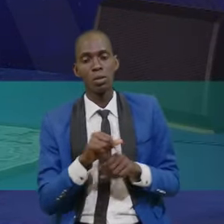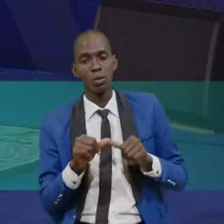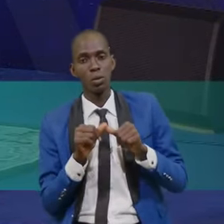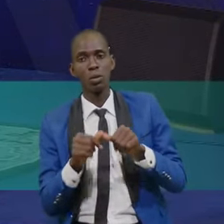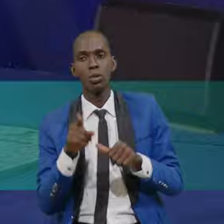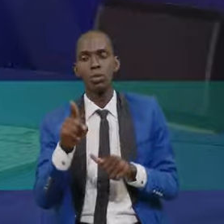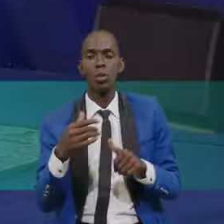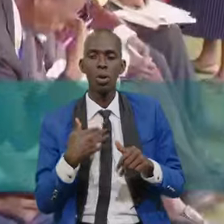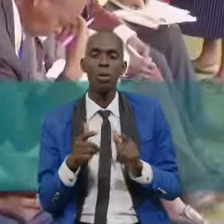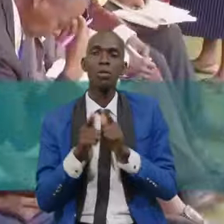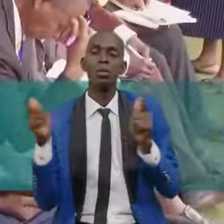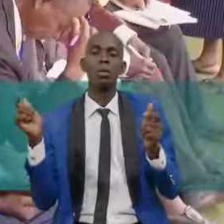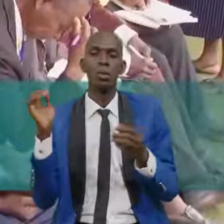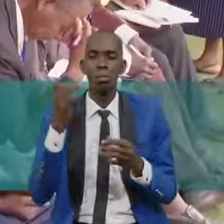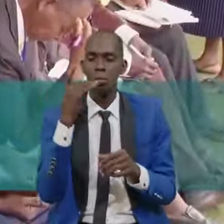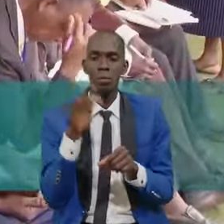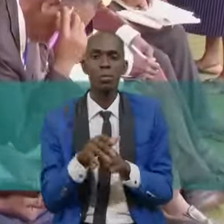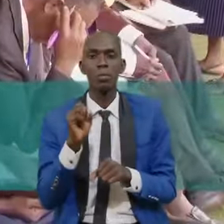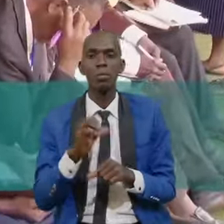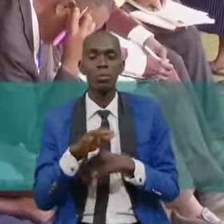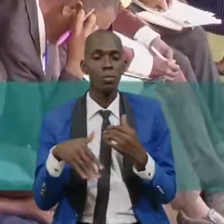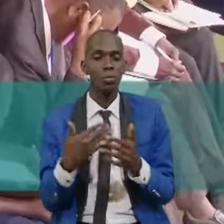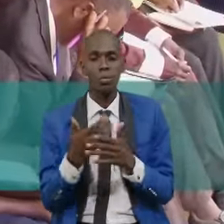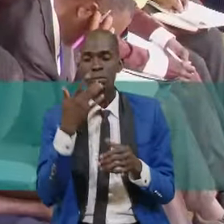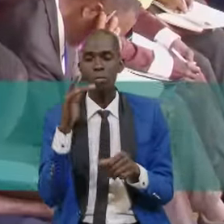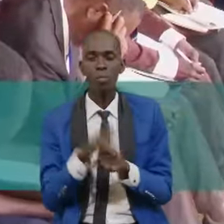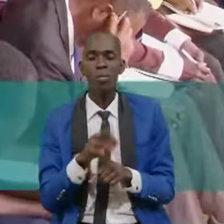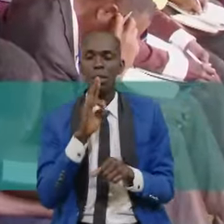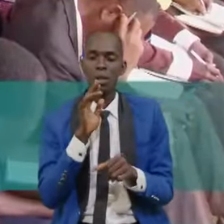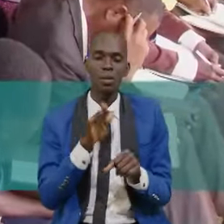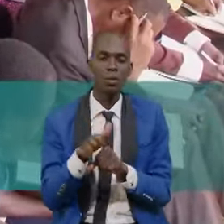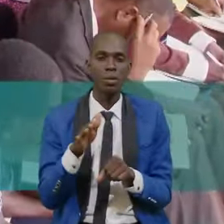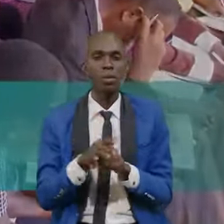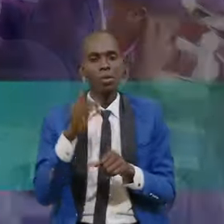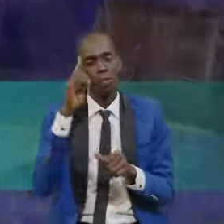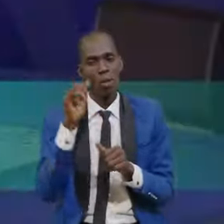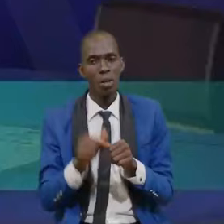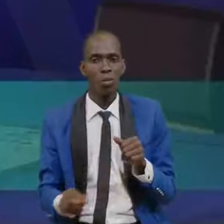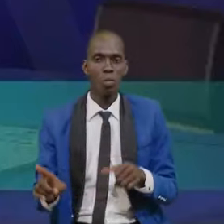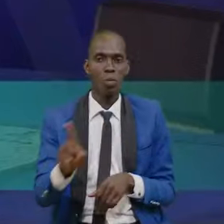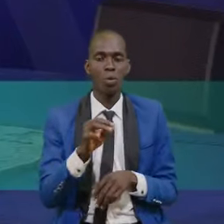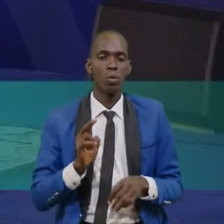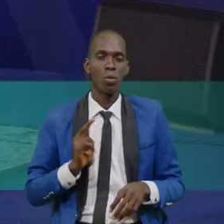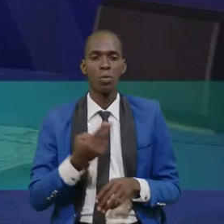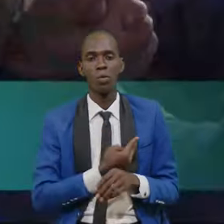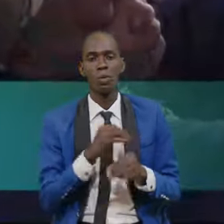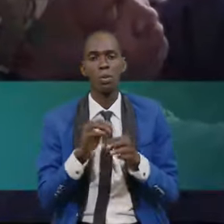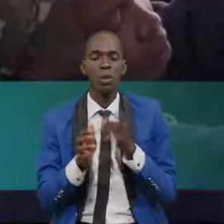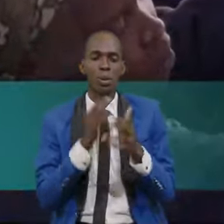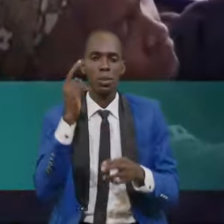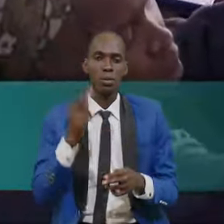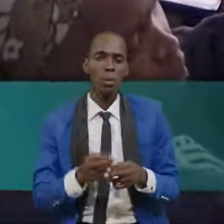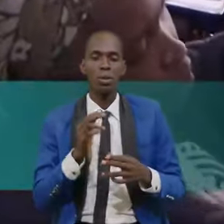greater promises. And those promises are sufficient for every one of us in Jesus'